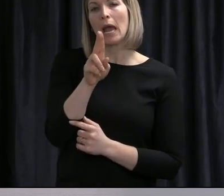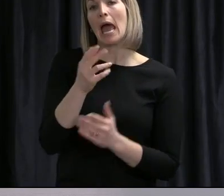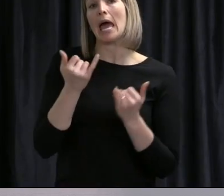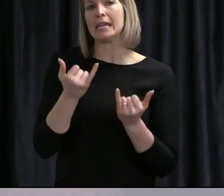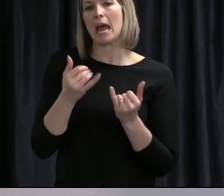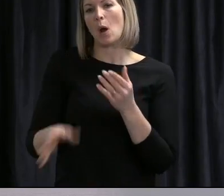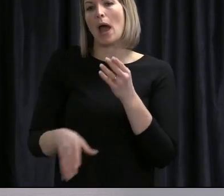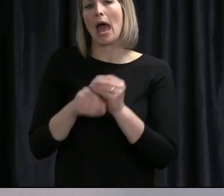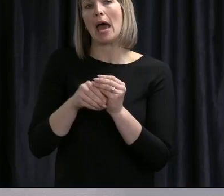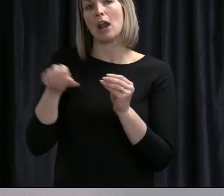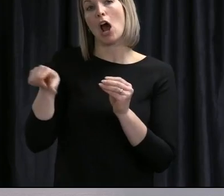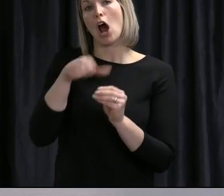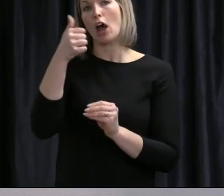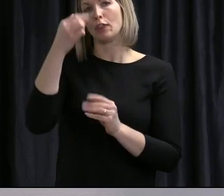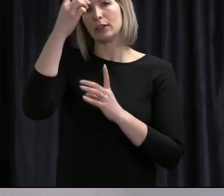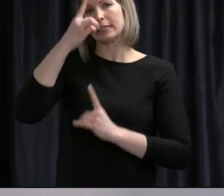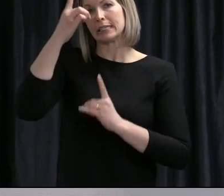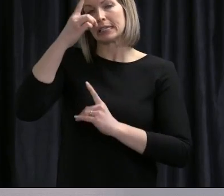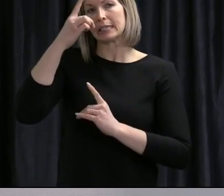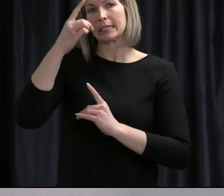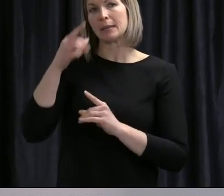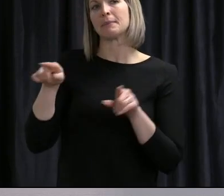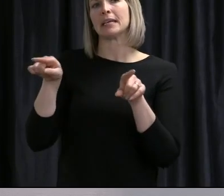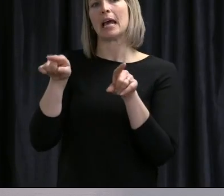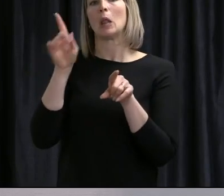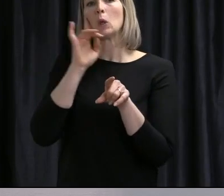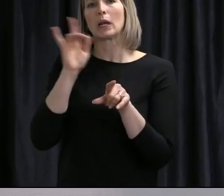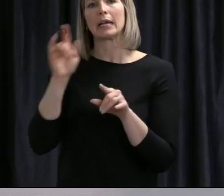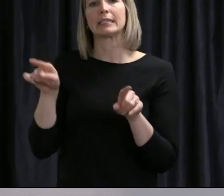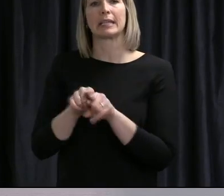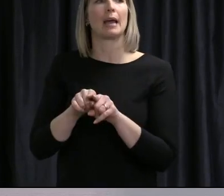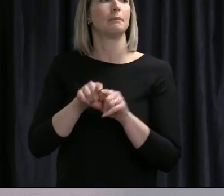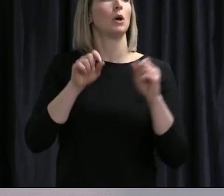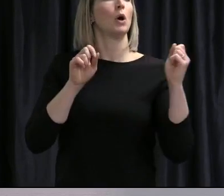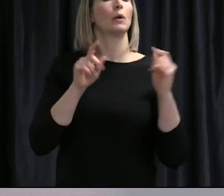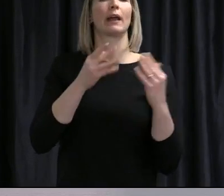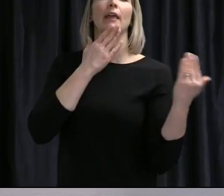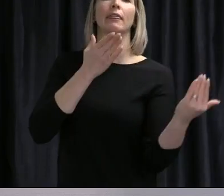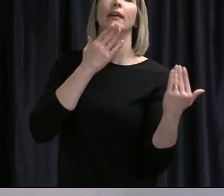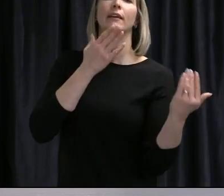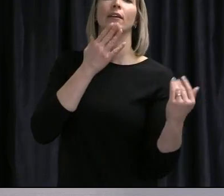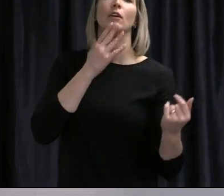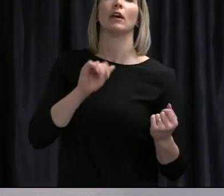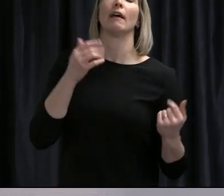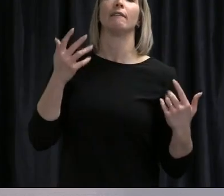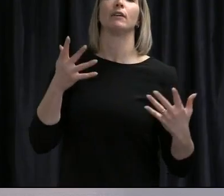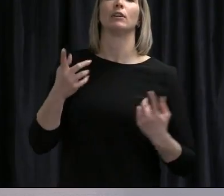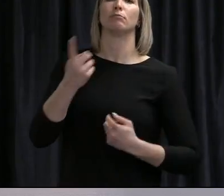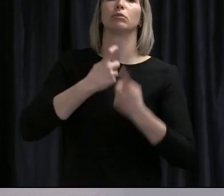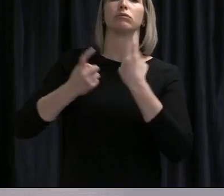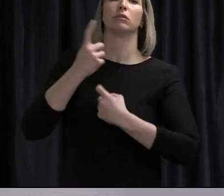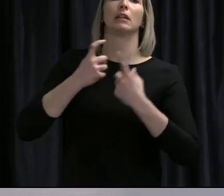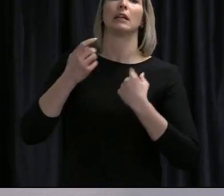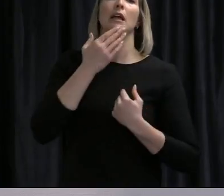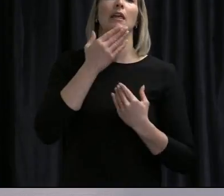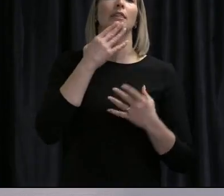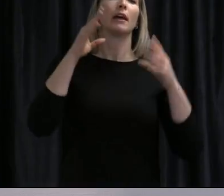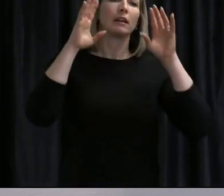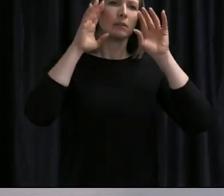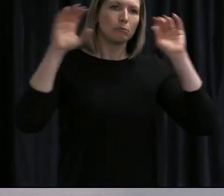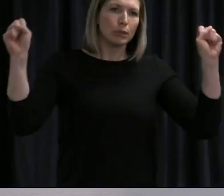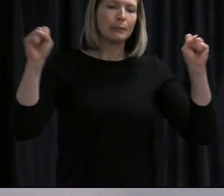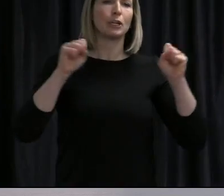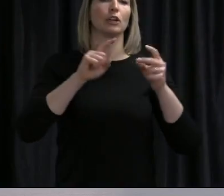on top with the same kind of pattern. All right, thank you everyone for your questions. Really appreciate it. Of course, thank the Premier Minister and